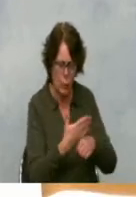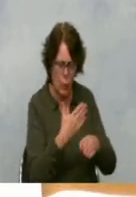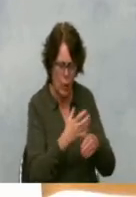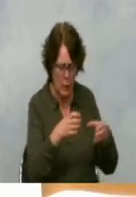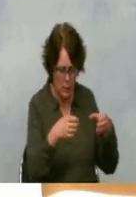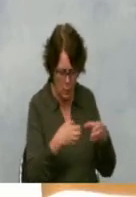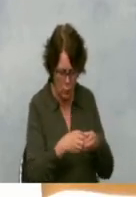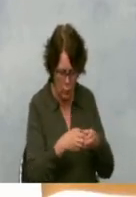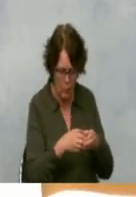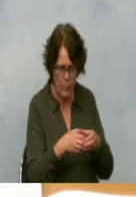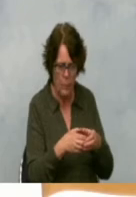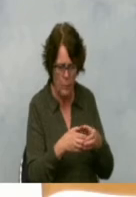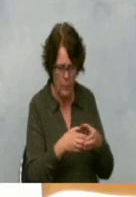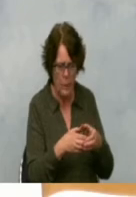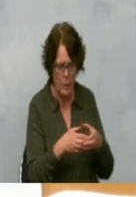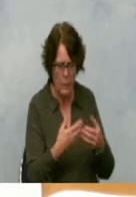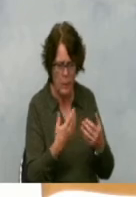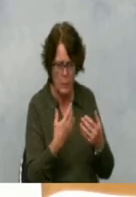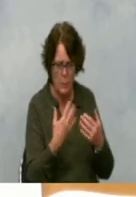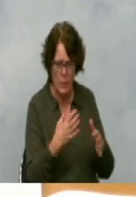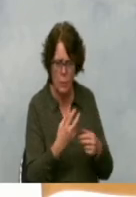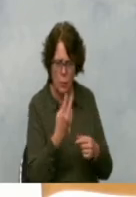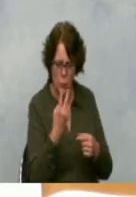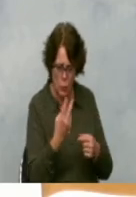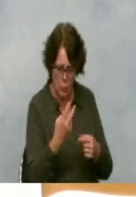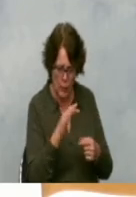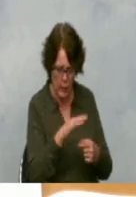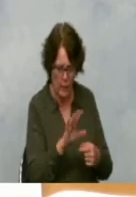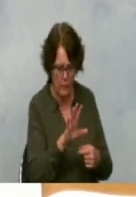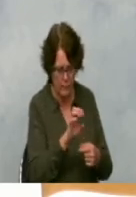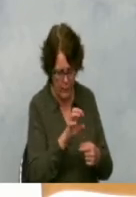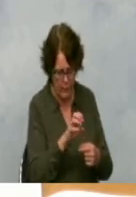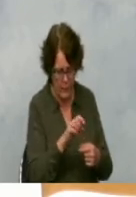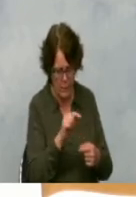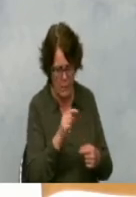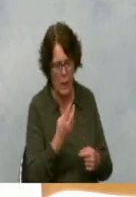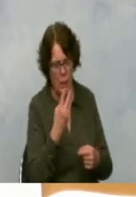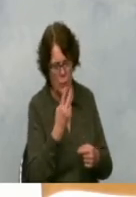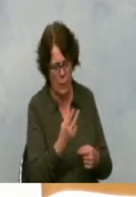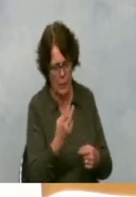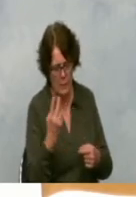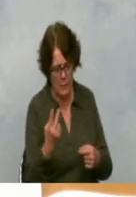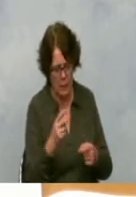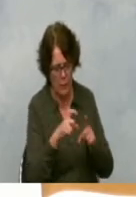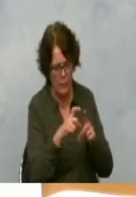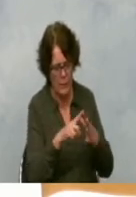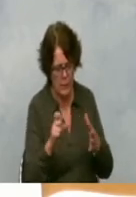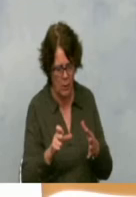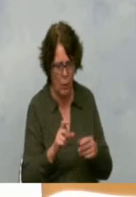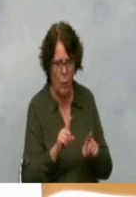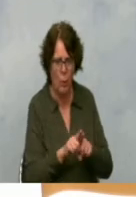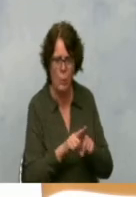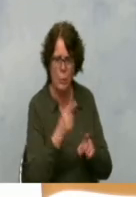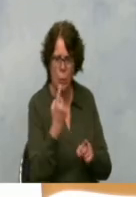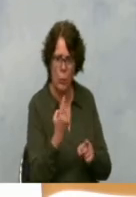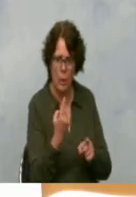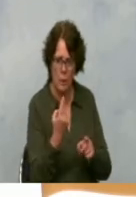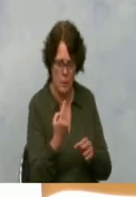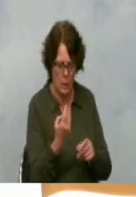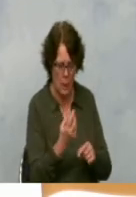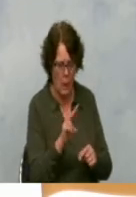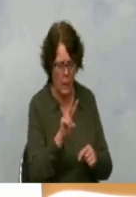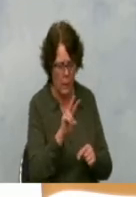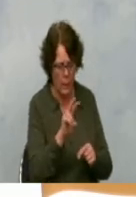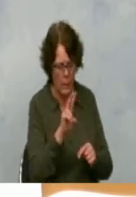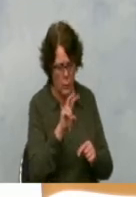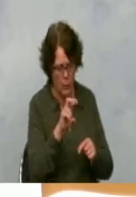been two referenced there, 15th and 22nd of December. There was also one that took place on the 12th